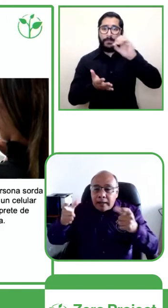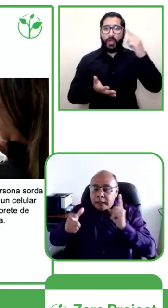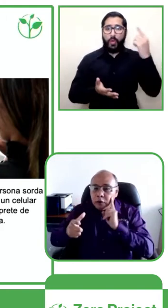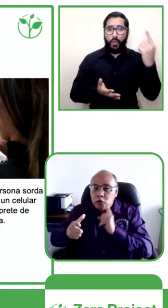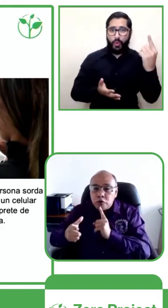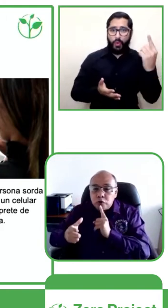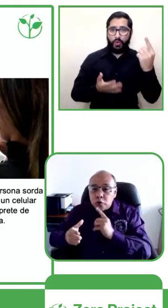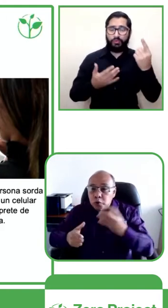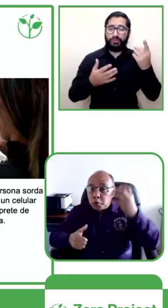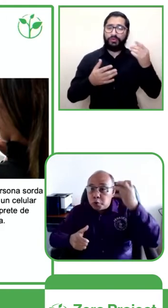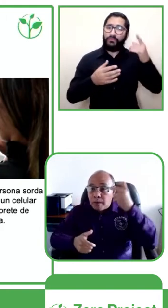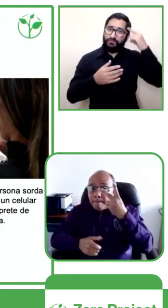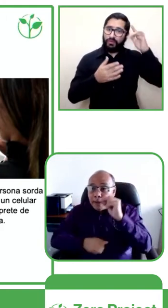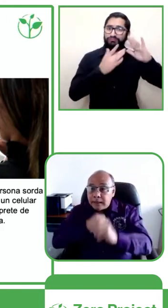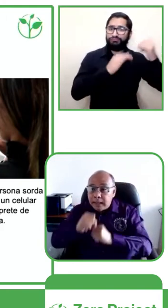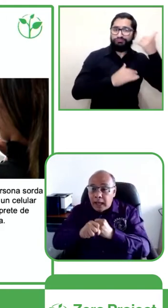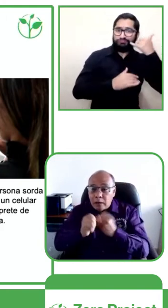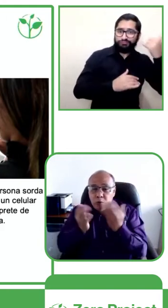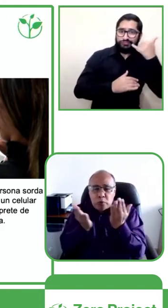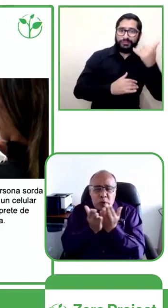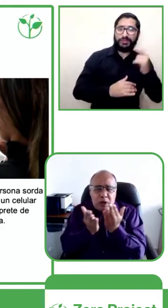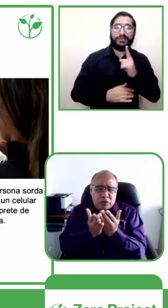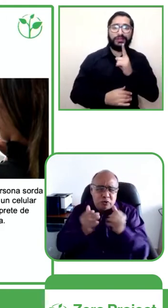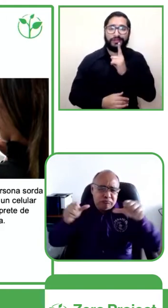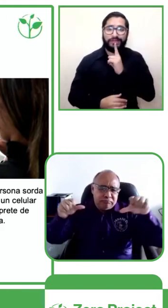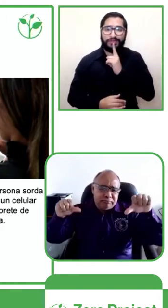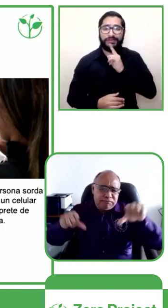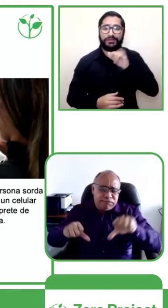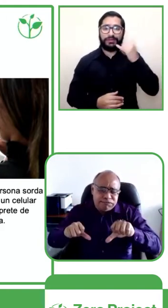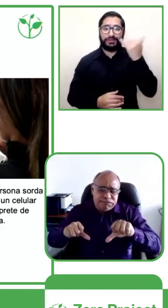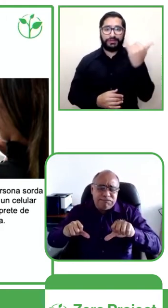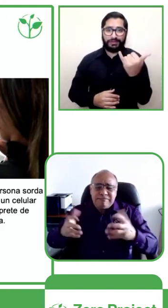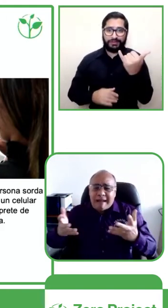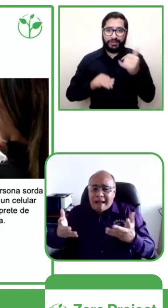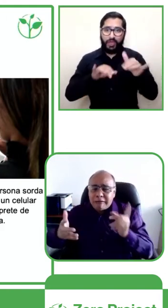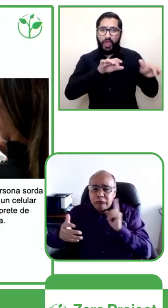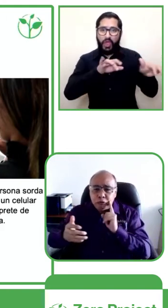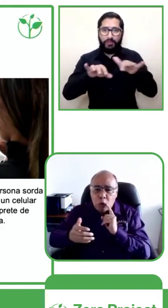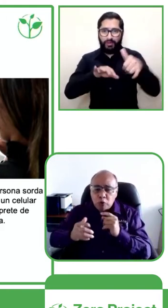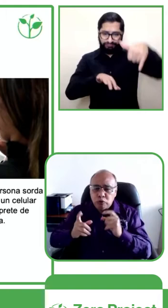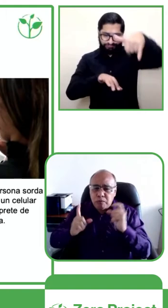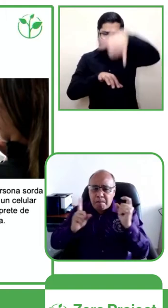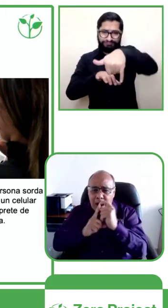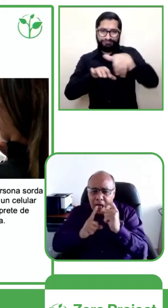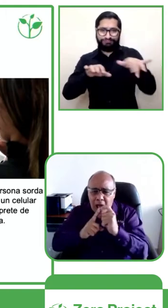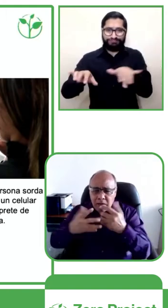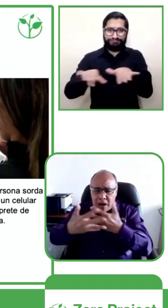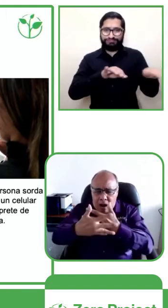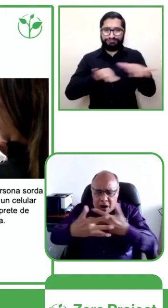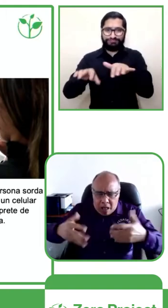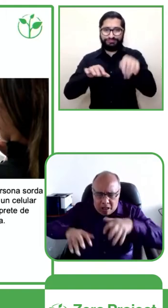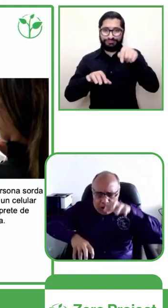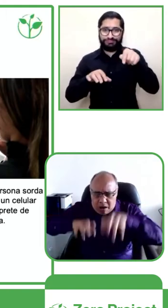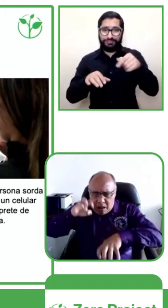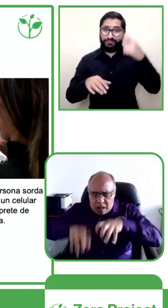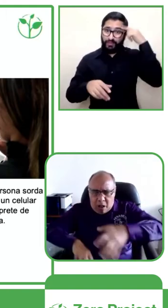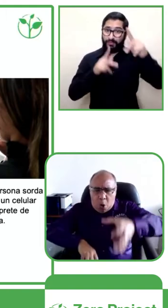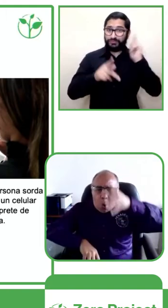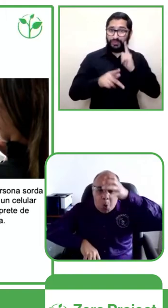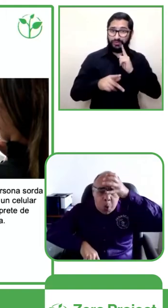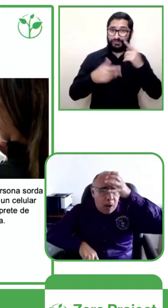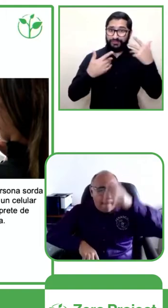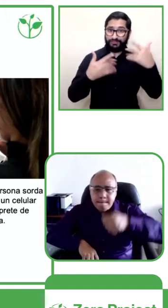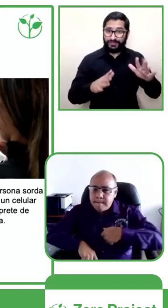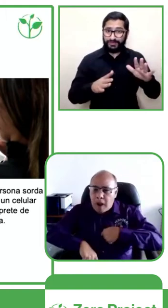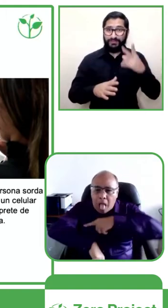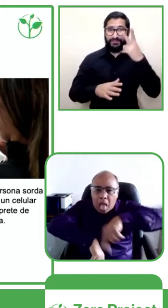TTY, which had keyboard, but the problem was that deaf people 20 years ago, well, education was not of quality,